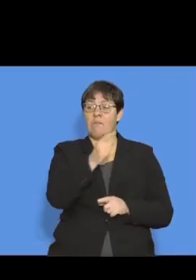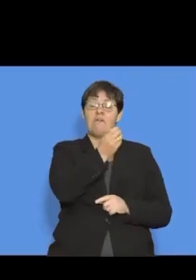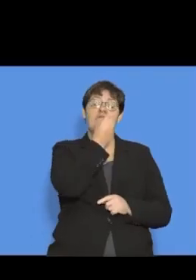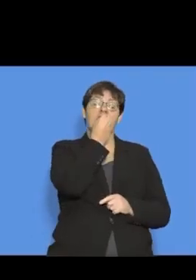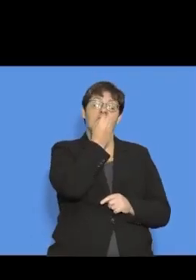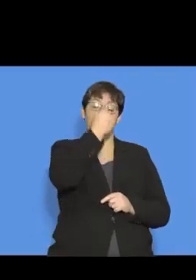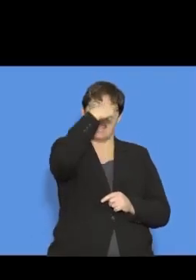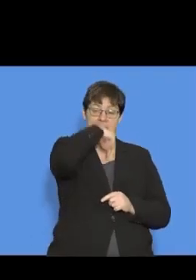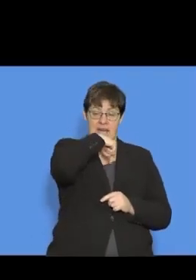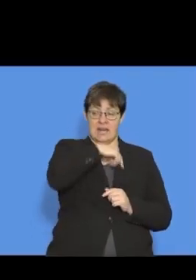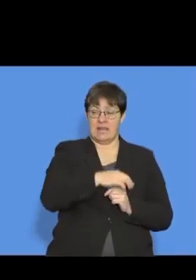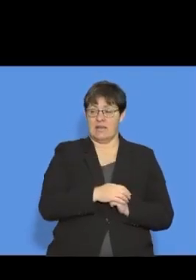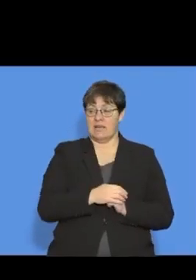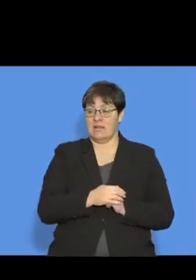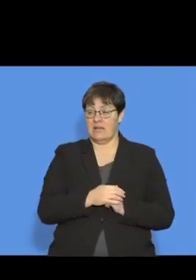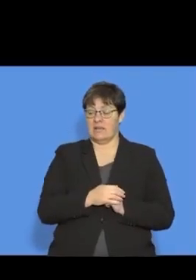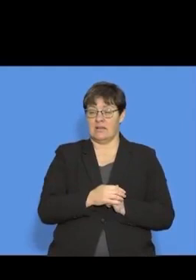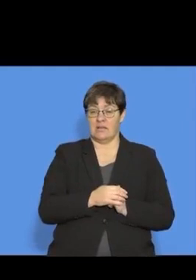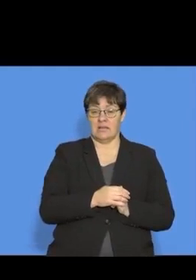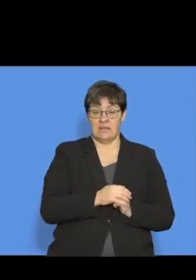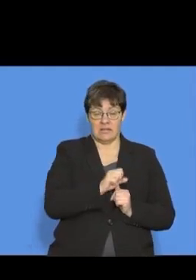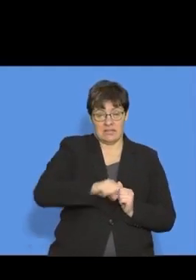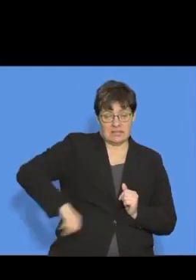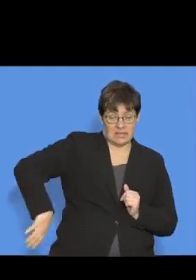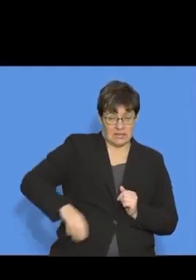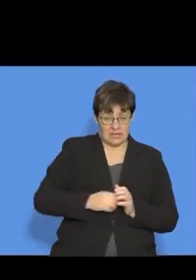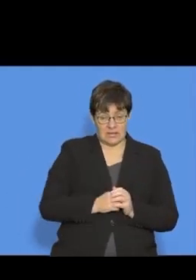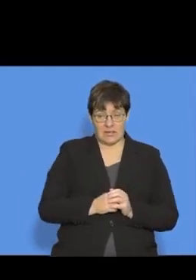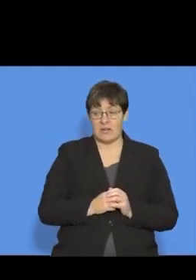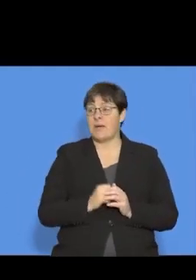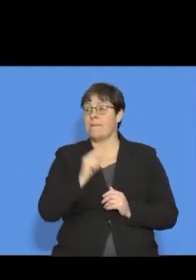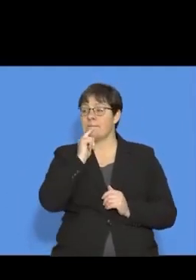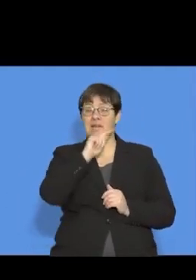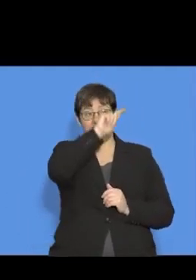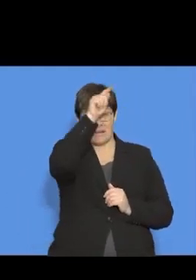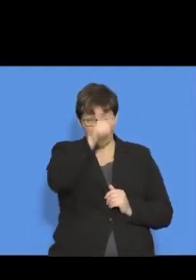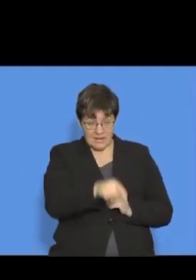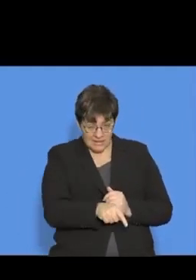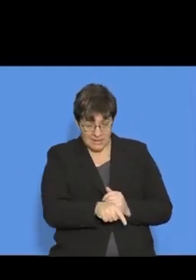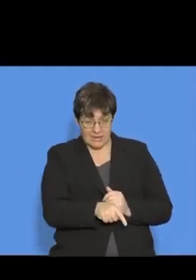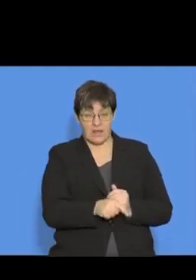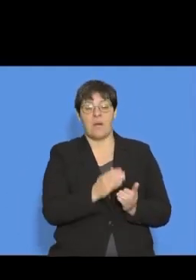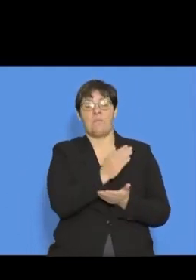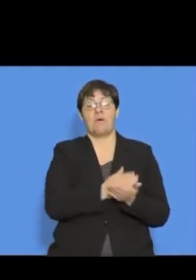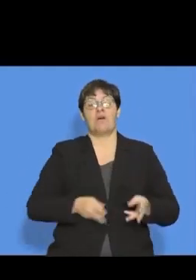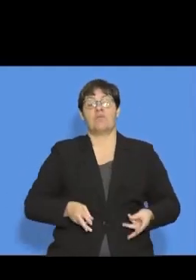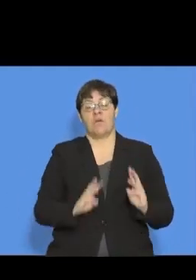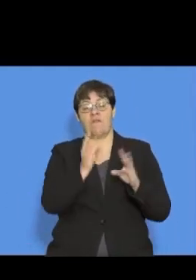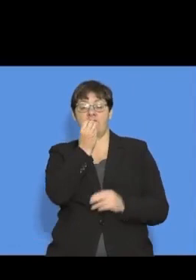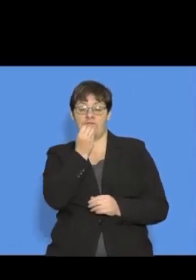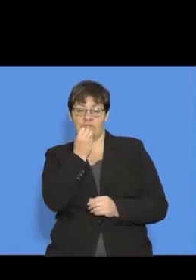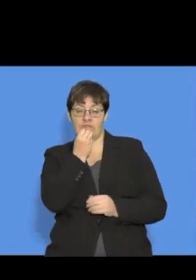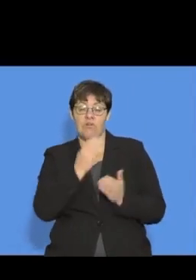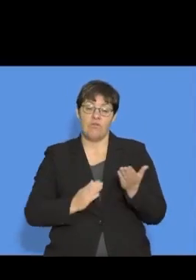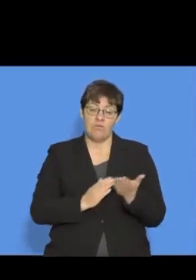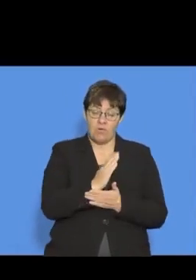that food enters to the point where it is digested, we refer to that as the pathway of food along